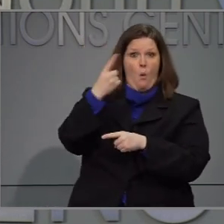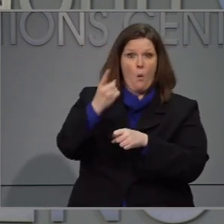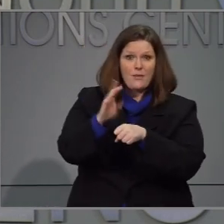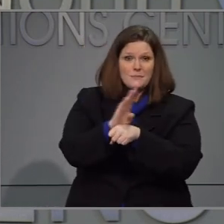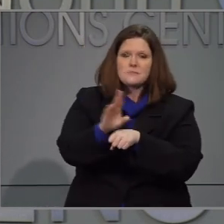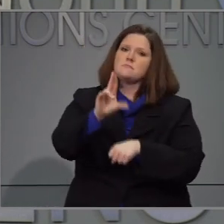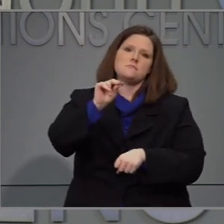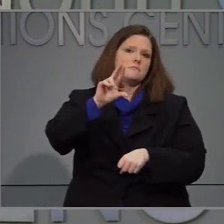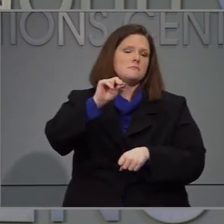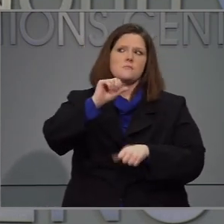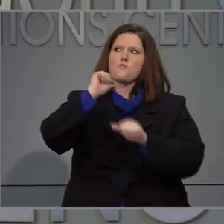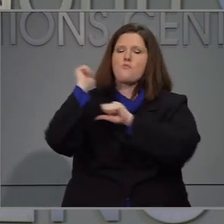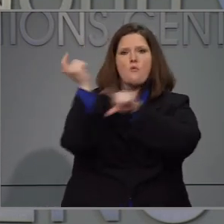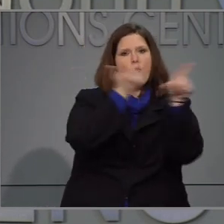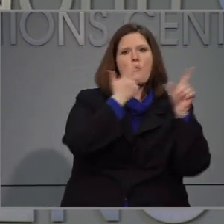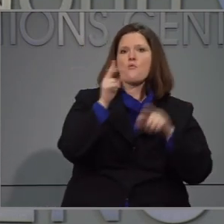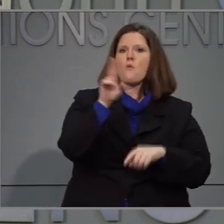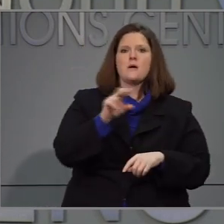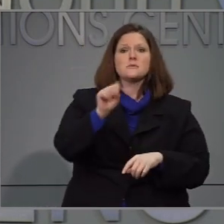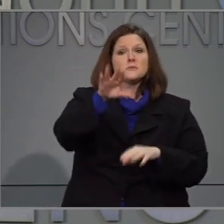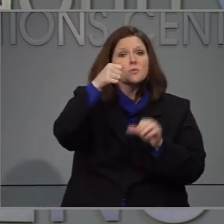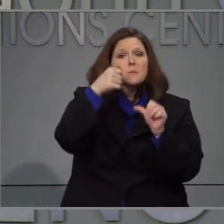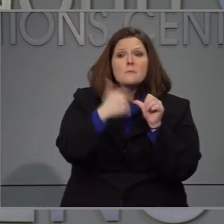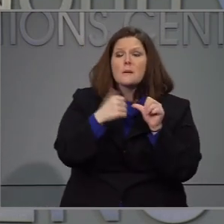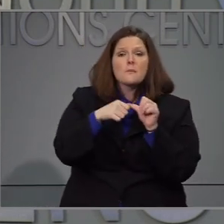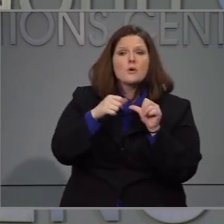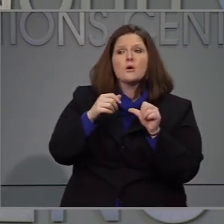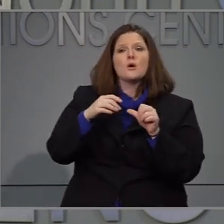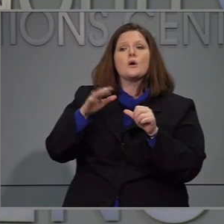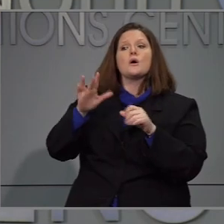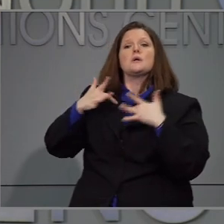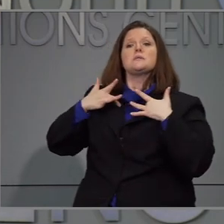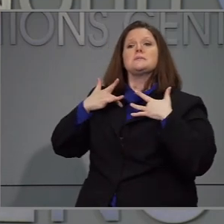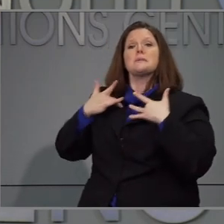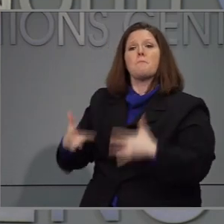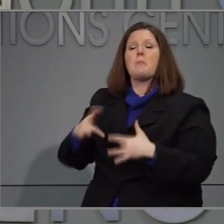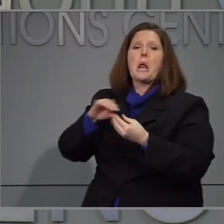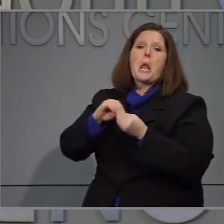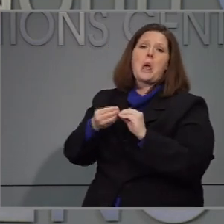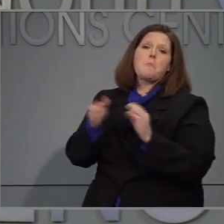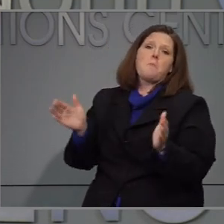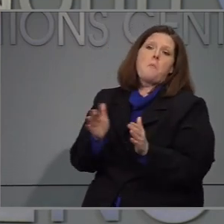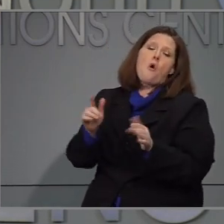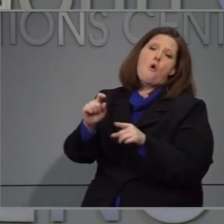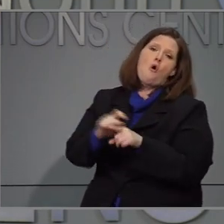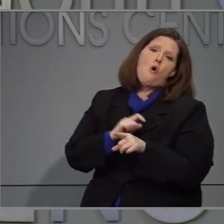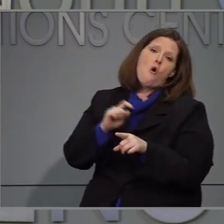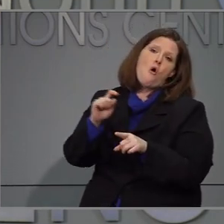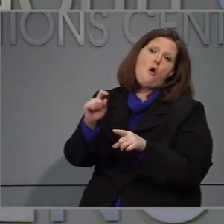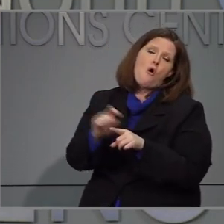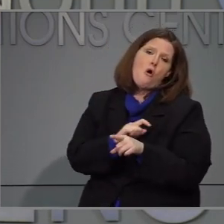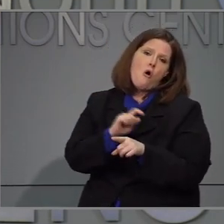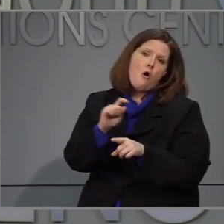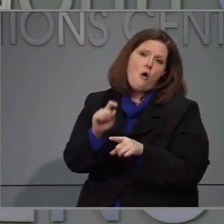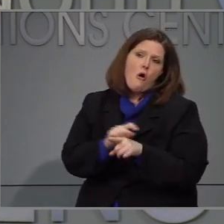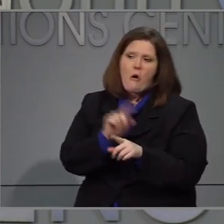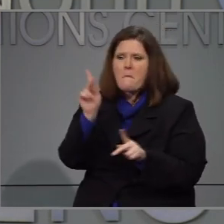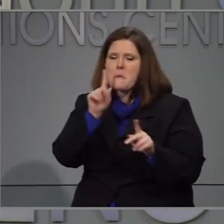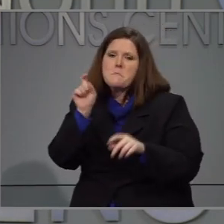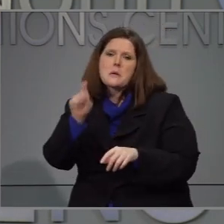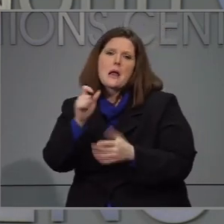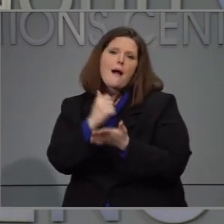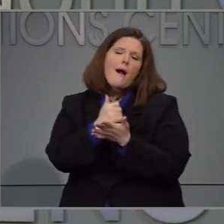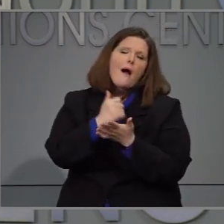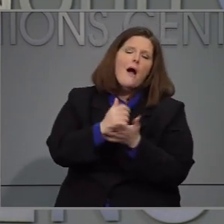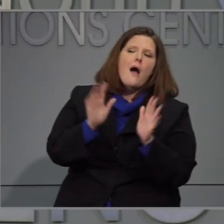is something they're dealing with 100 times the amount of claims that they had before. But they're making progress. They're putting